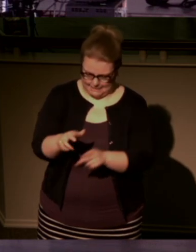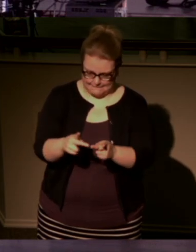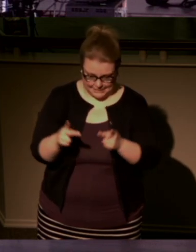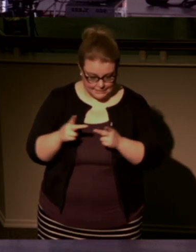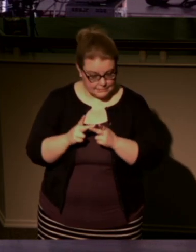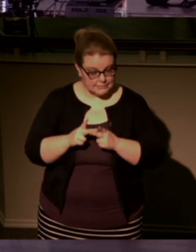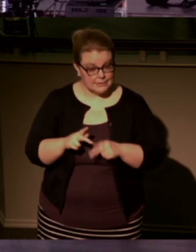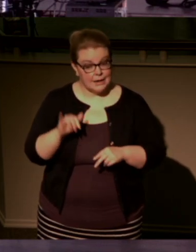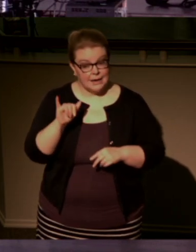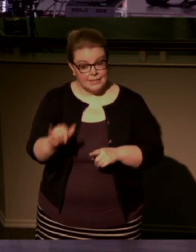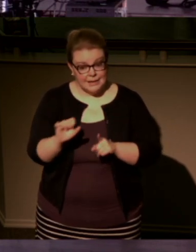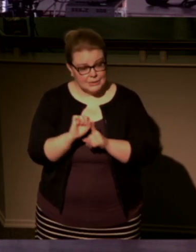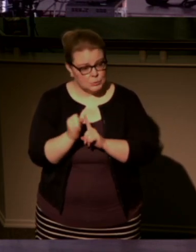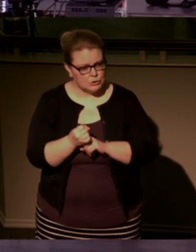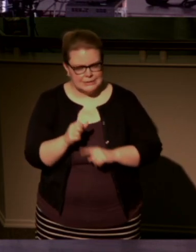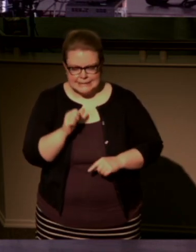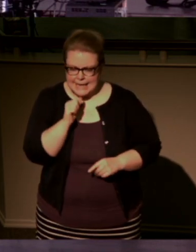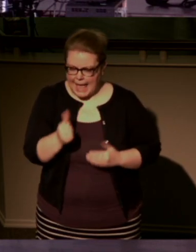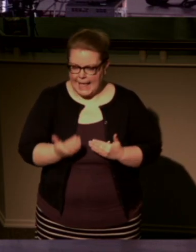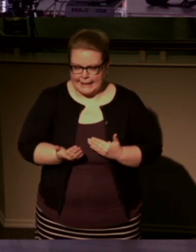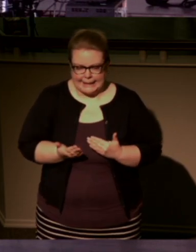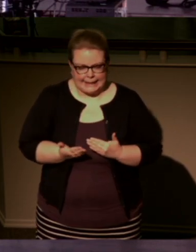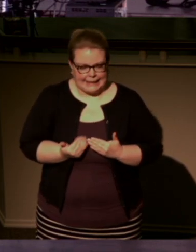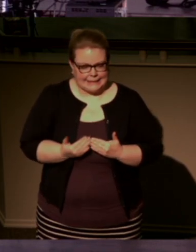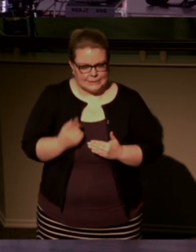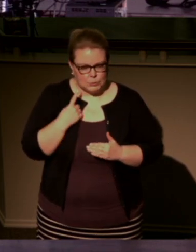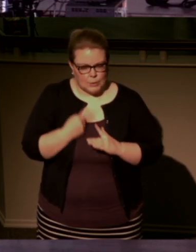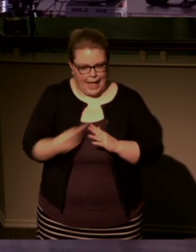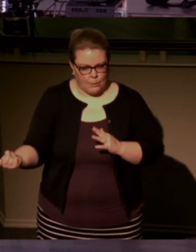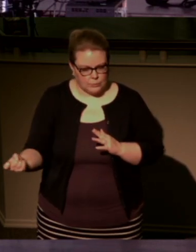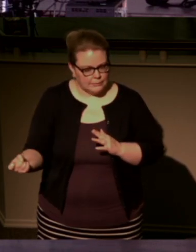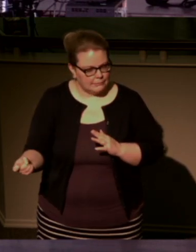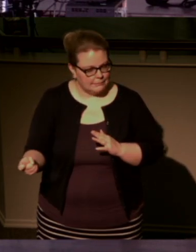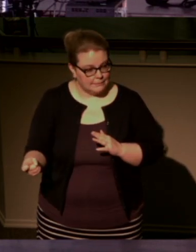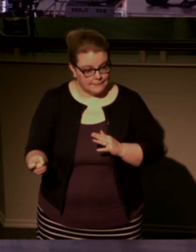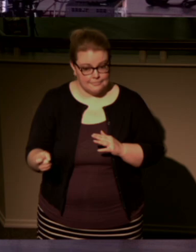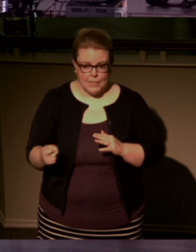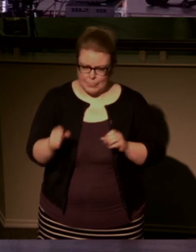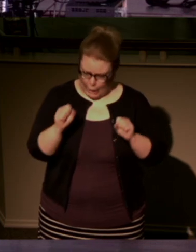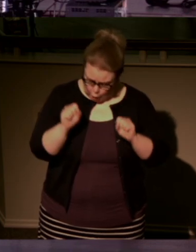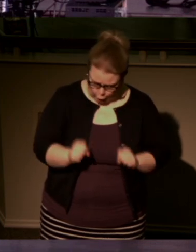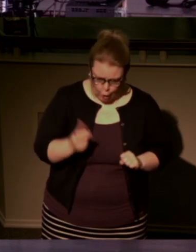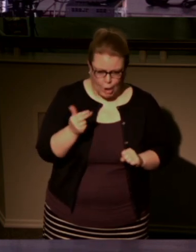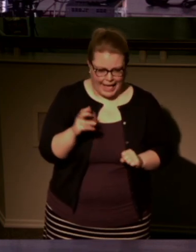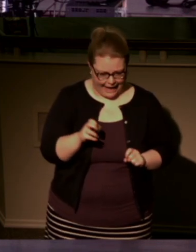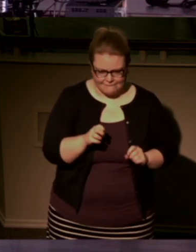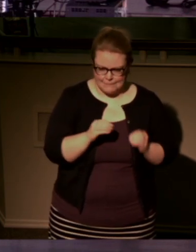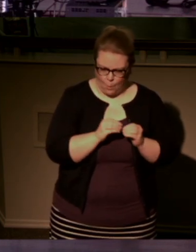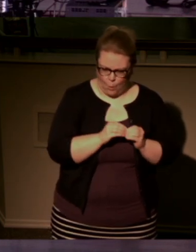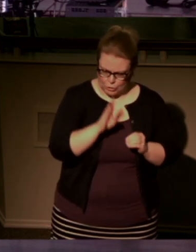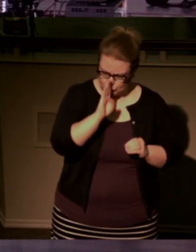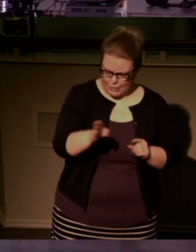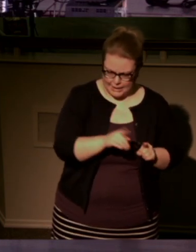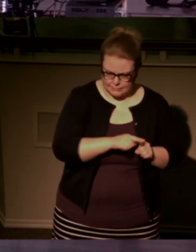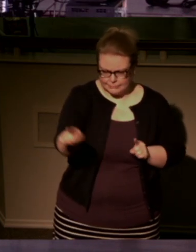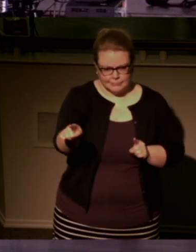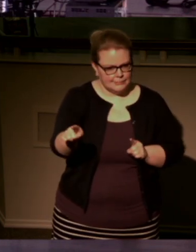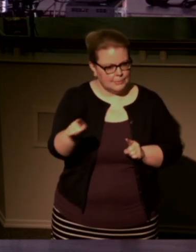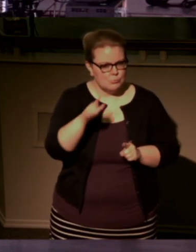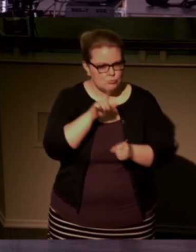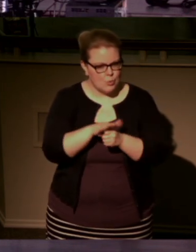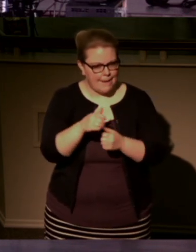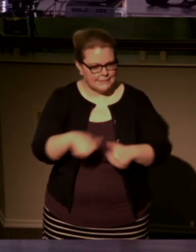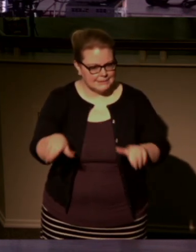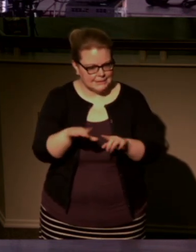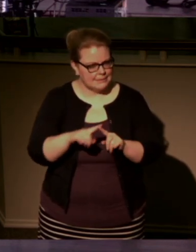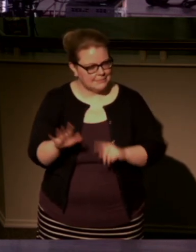is not the easy route. There was a faster, closer, quicker way to get to the end of the game, but God